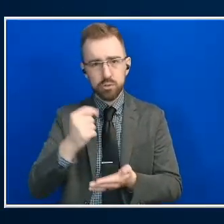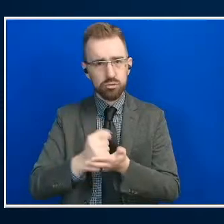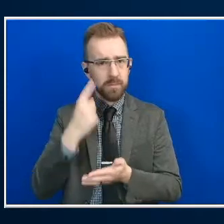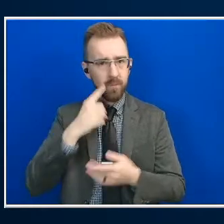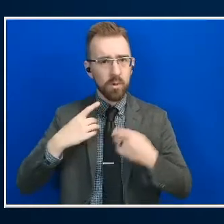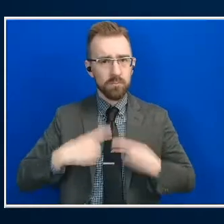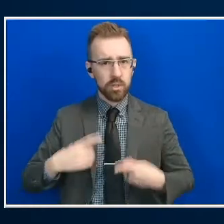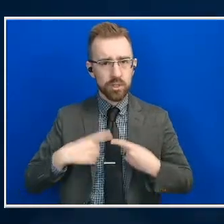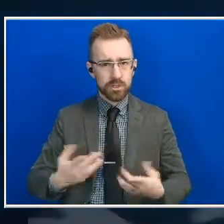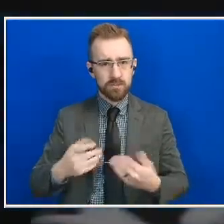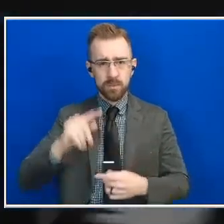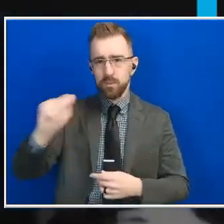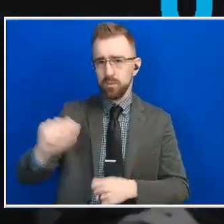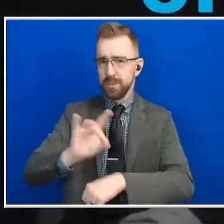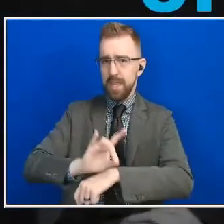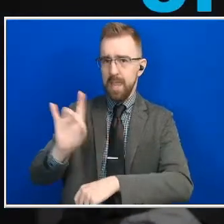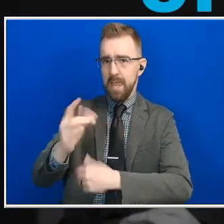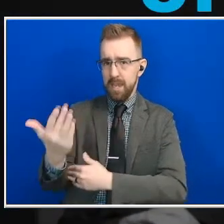8.